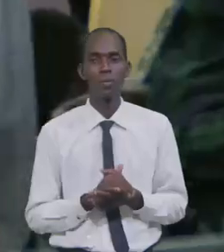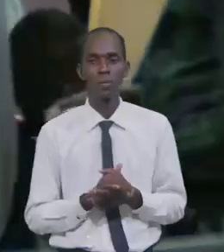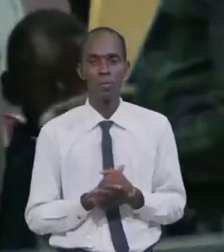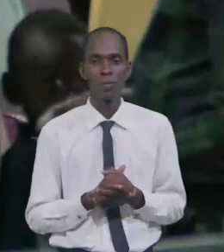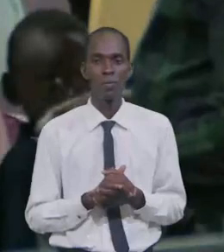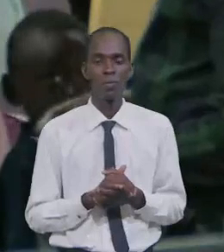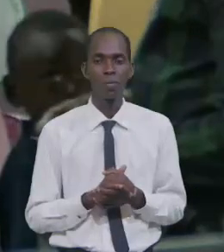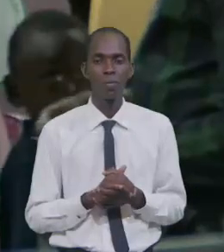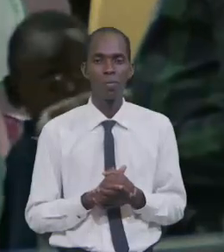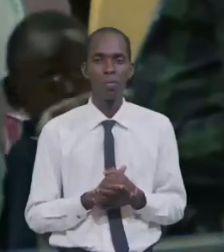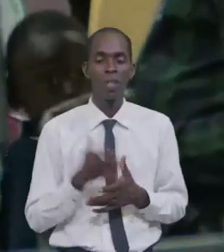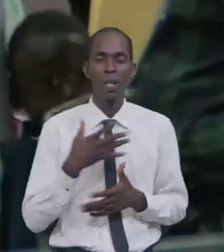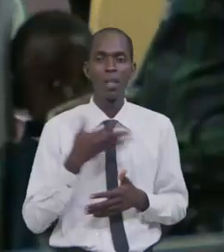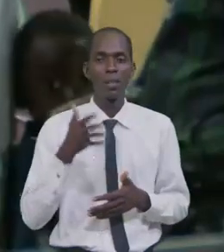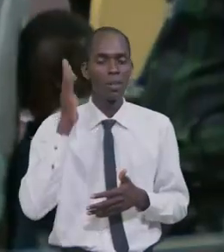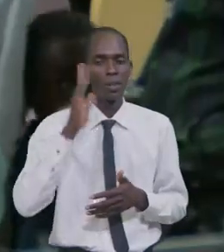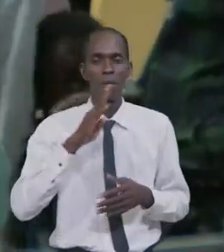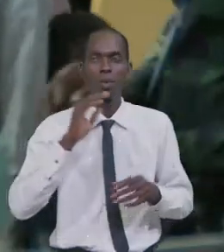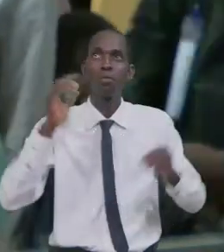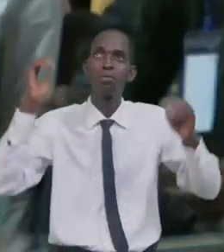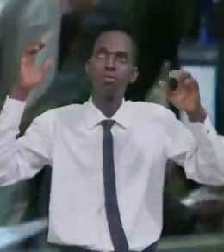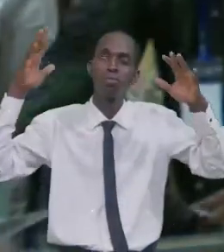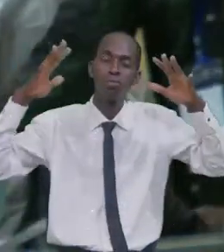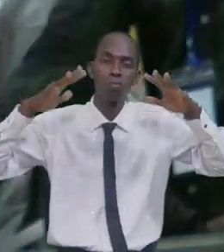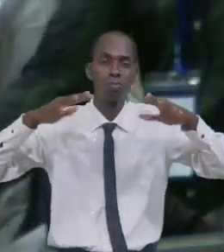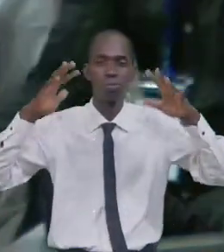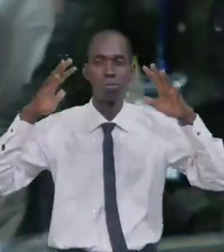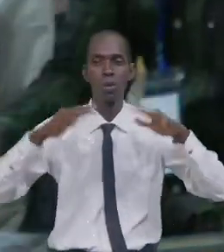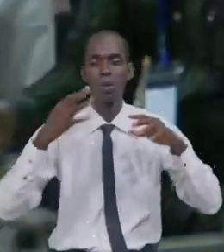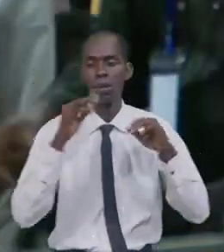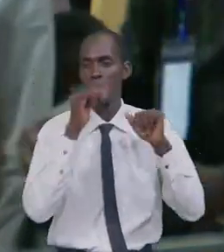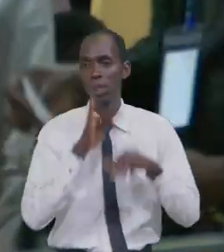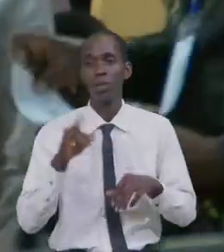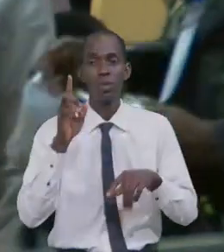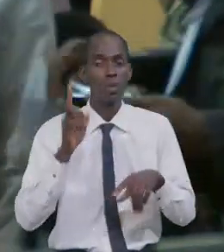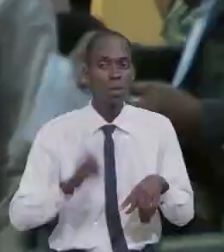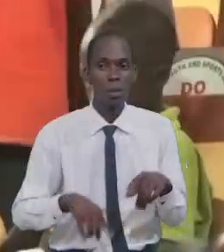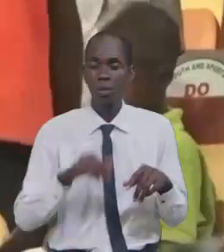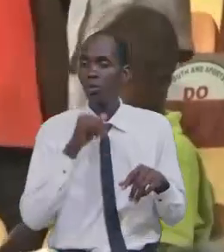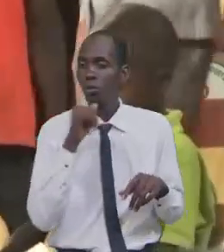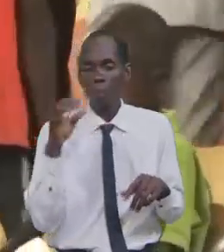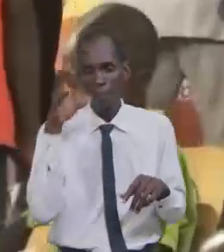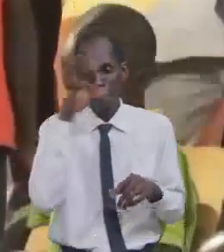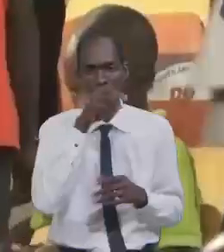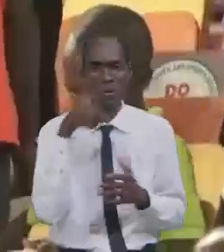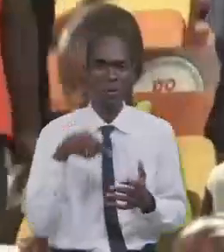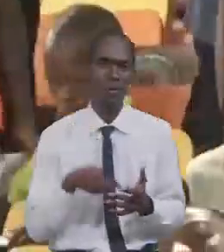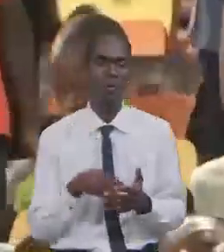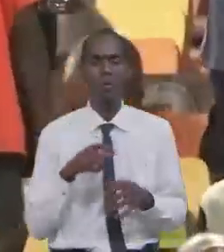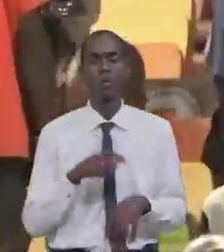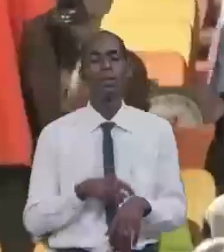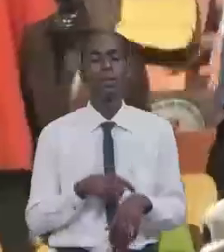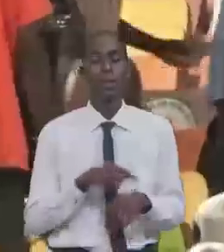And there shall be showers of blessings. You cannot afford to miss this. This